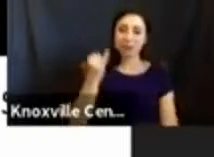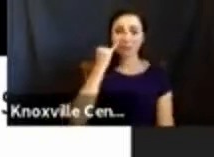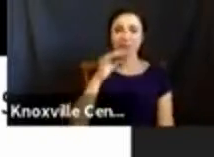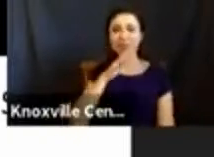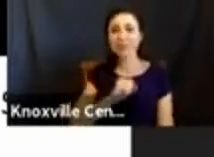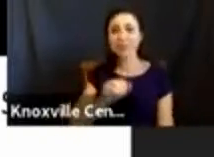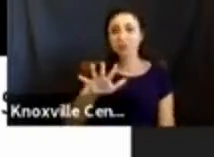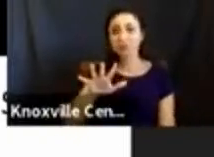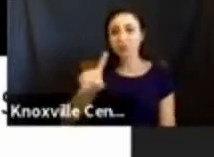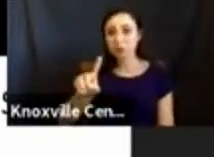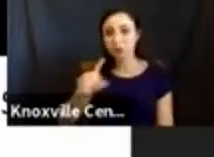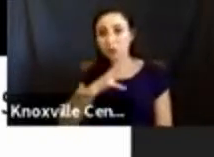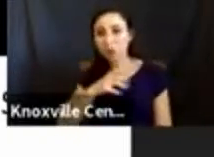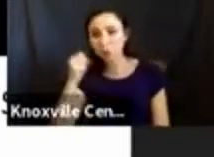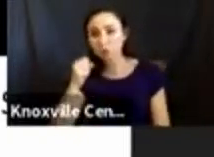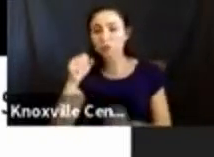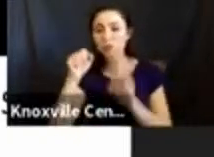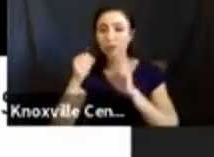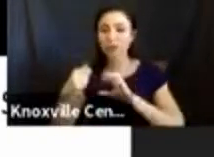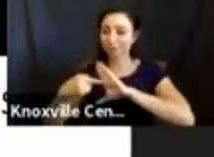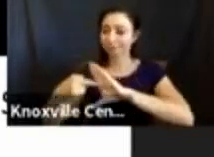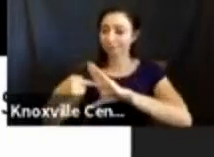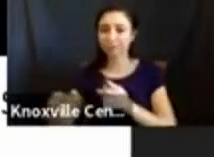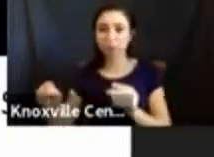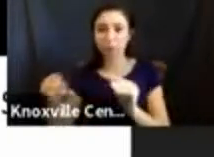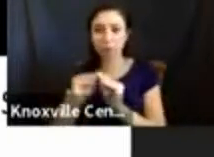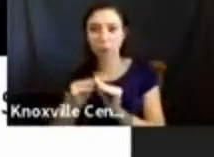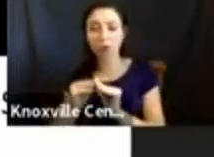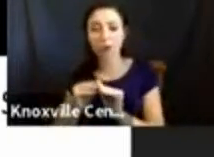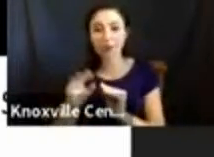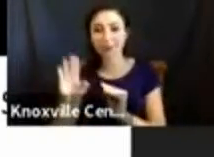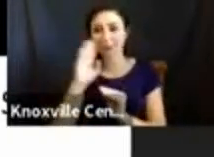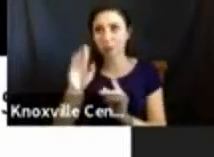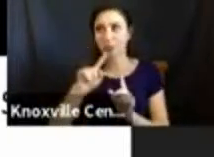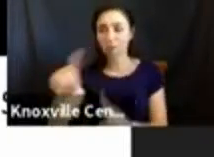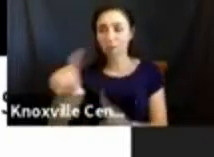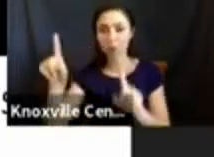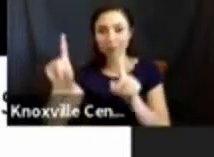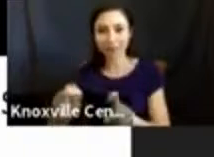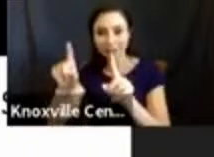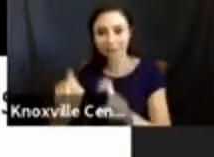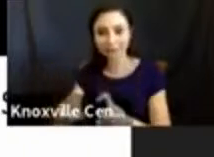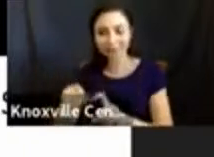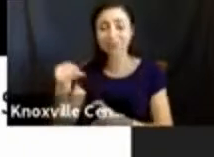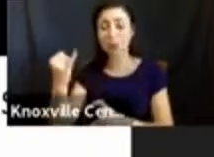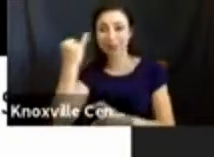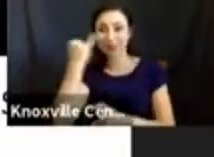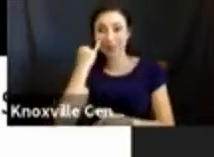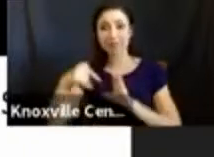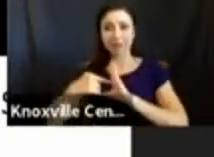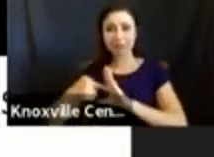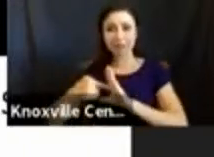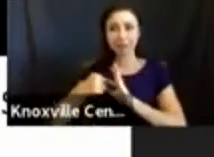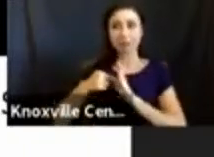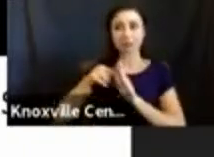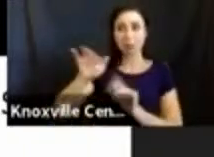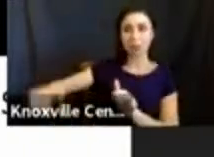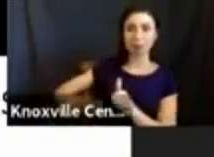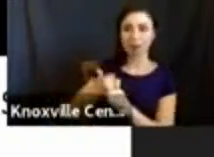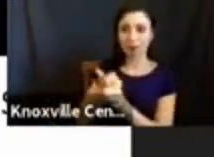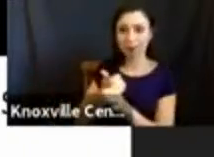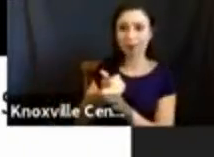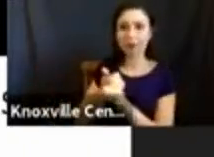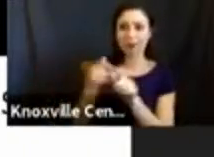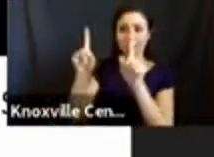to be tested. But that also means that if symptoms are driving testing, then from a public